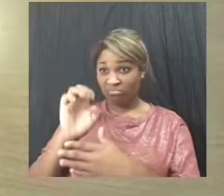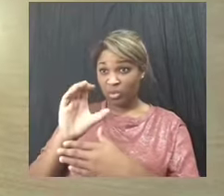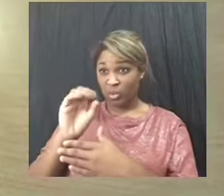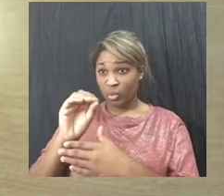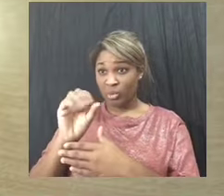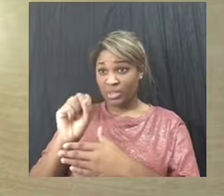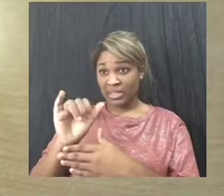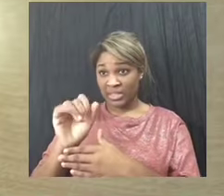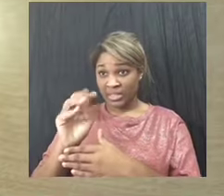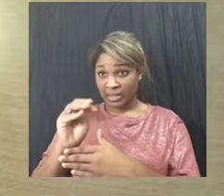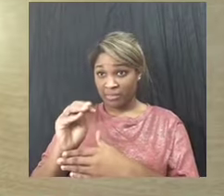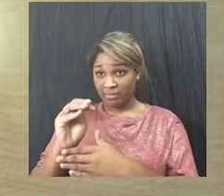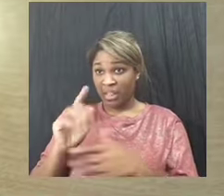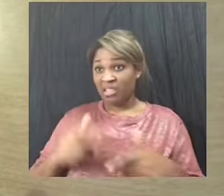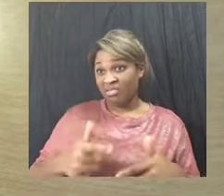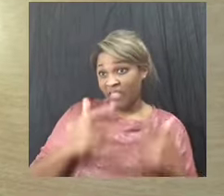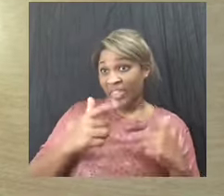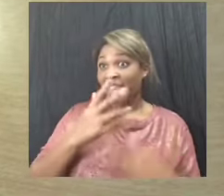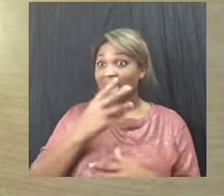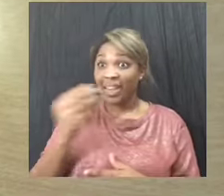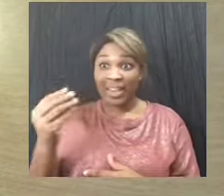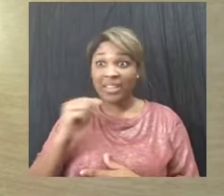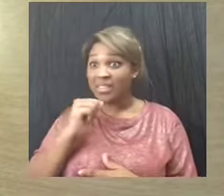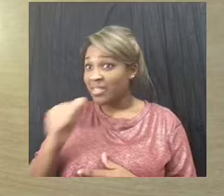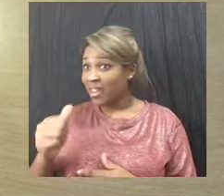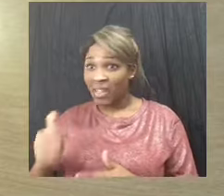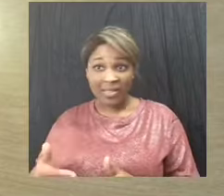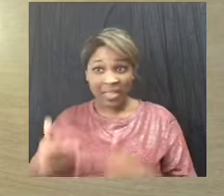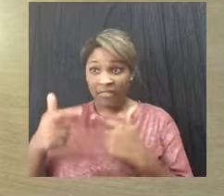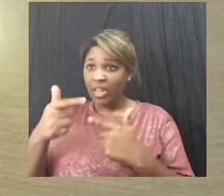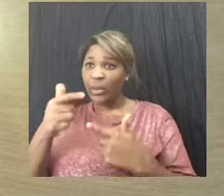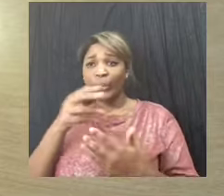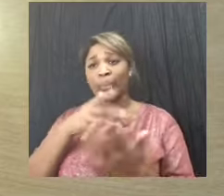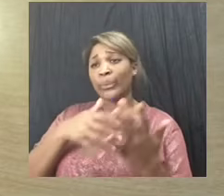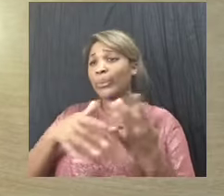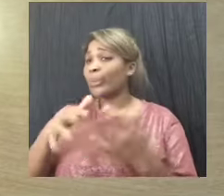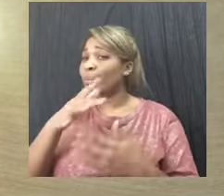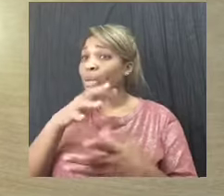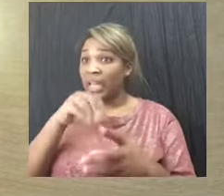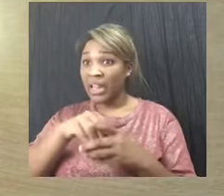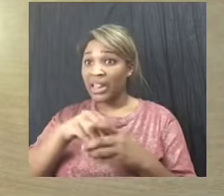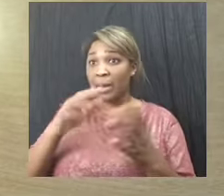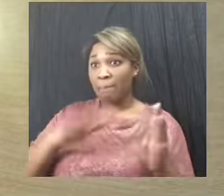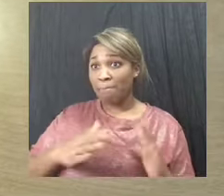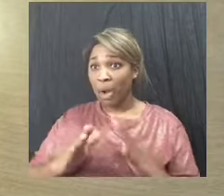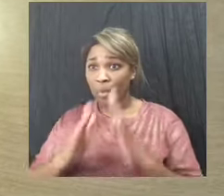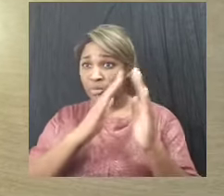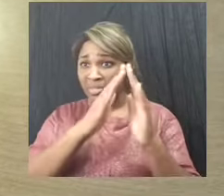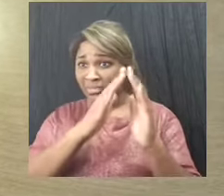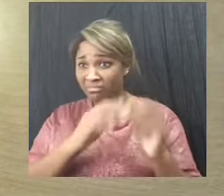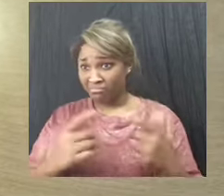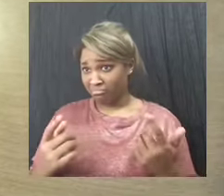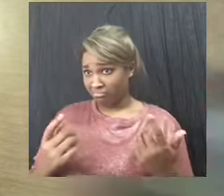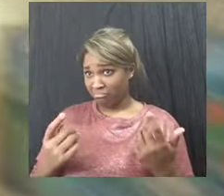ecosystems, living and non-living things interacting in the environment in the mountains?